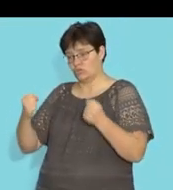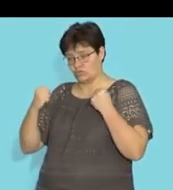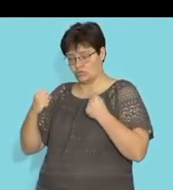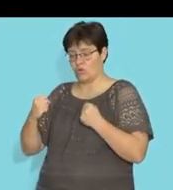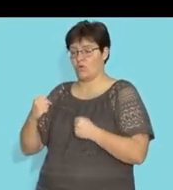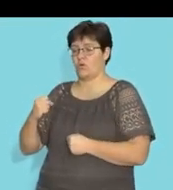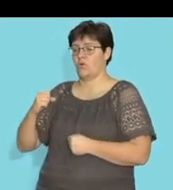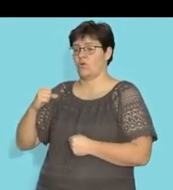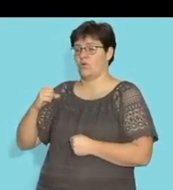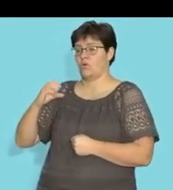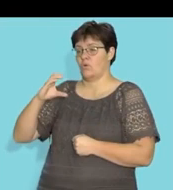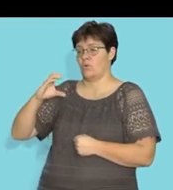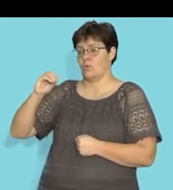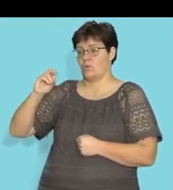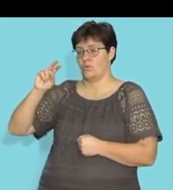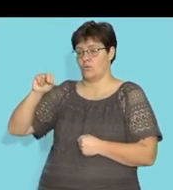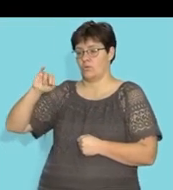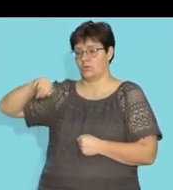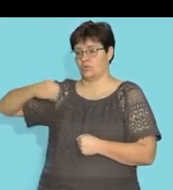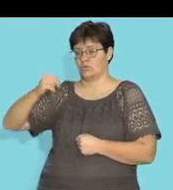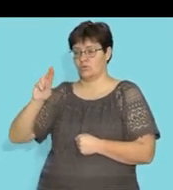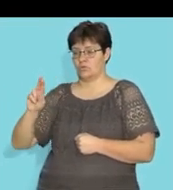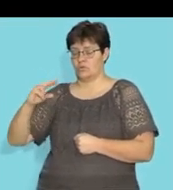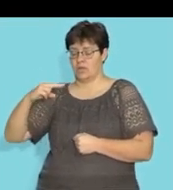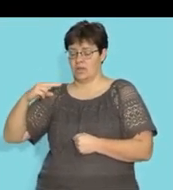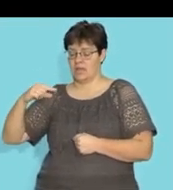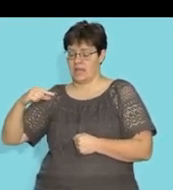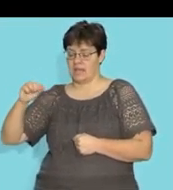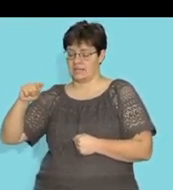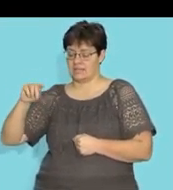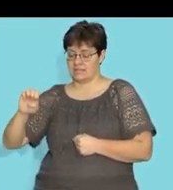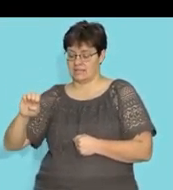acetate ion becomes a strong